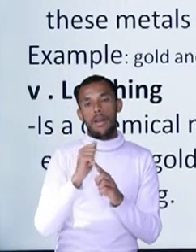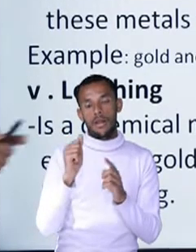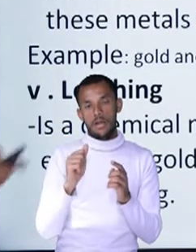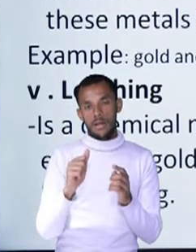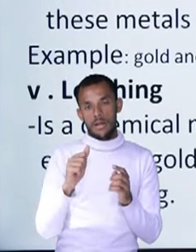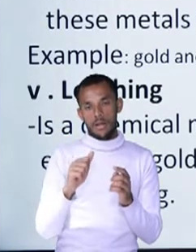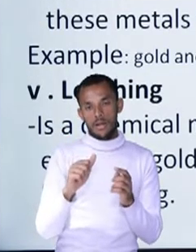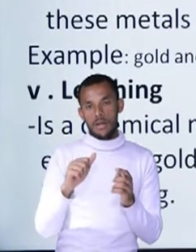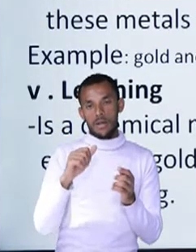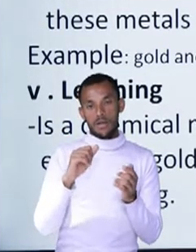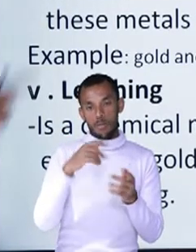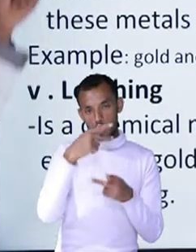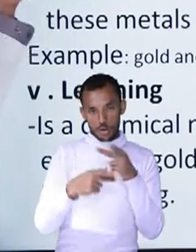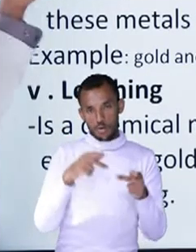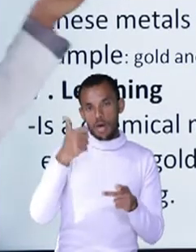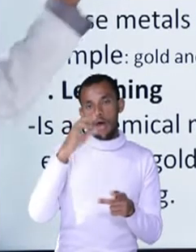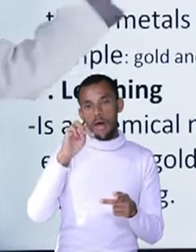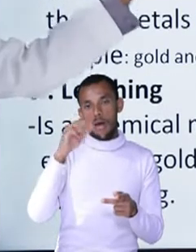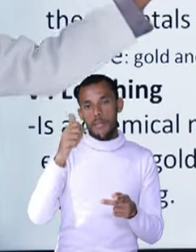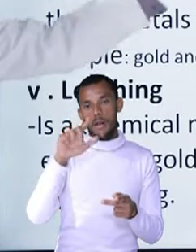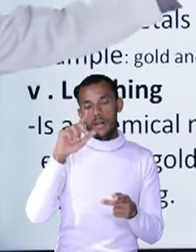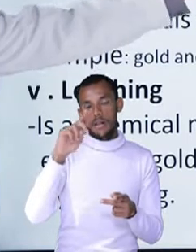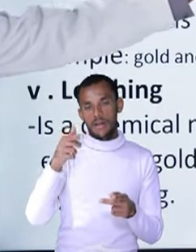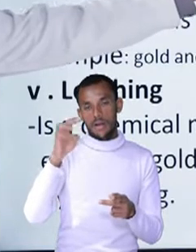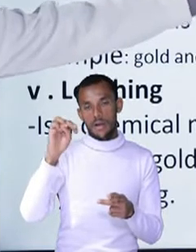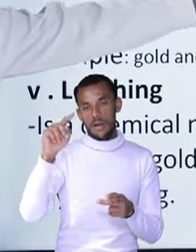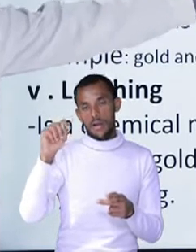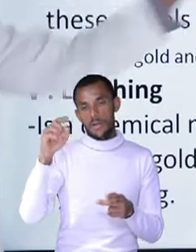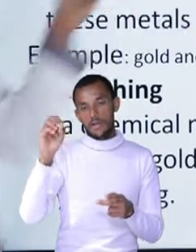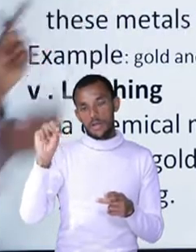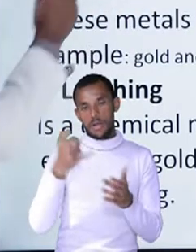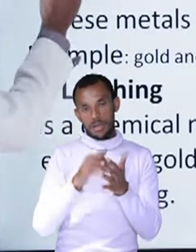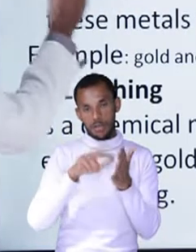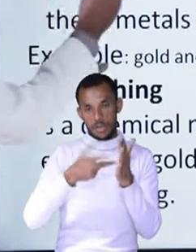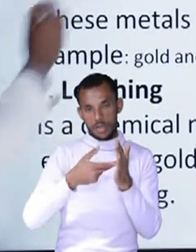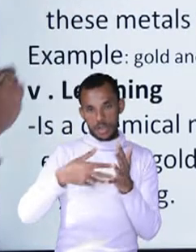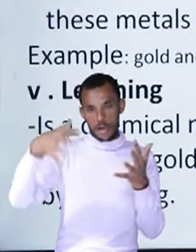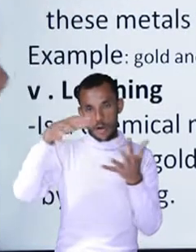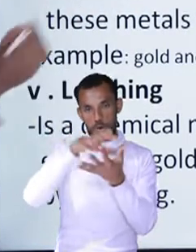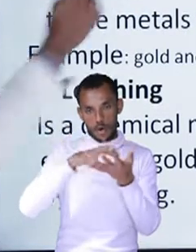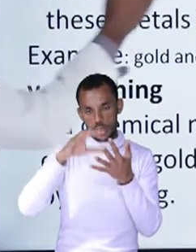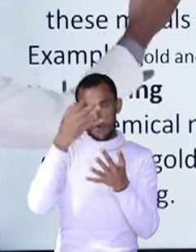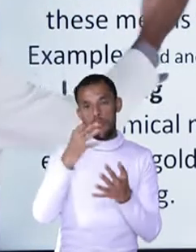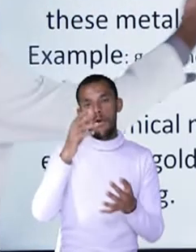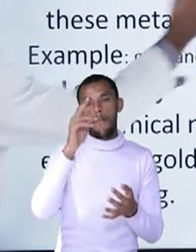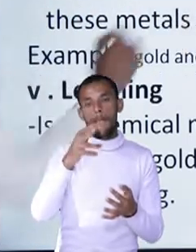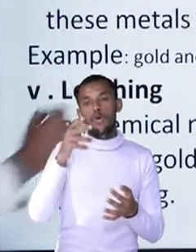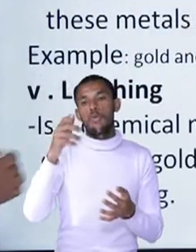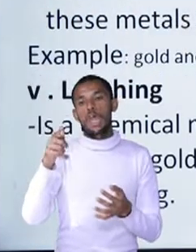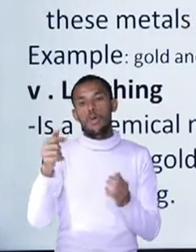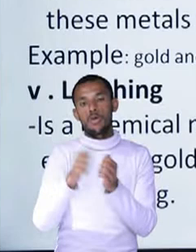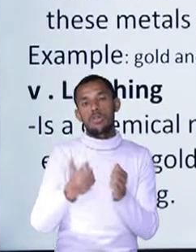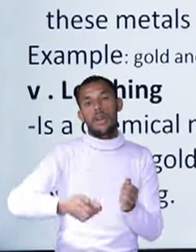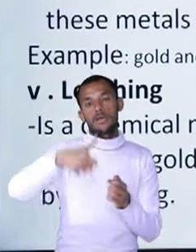The process is amalgamation. Therefore, an amalgam is an alloy of mercury with another metal, or mercury with another